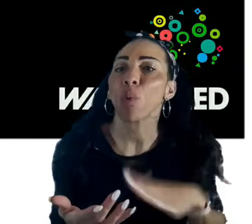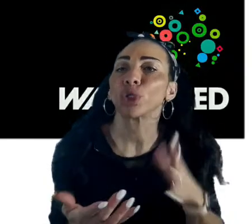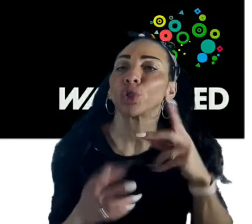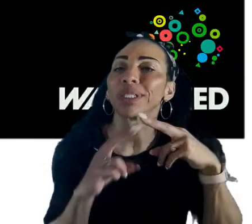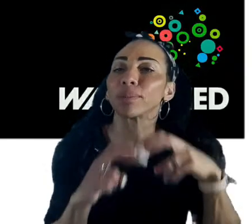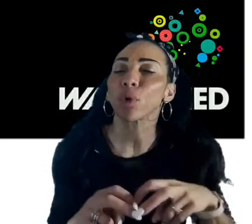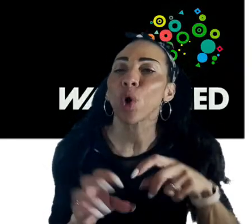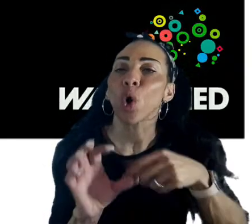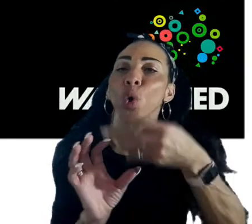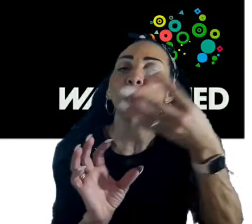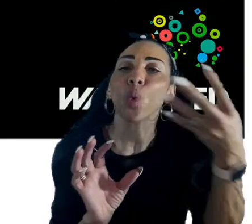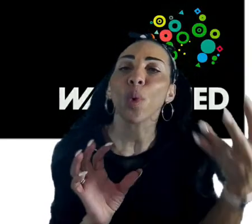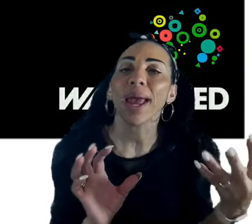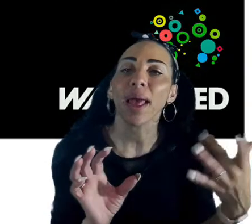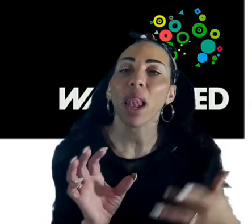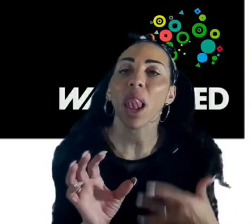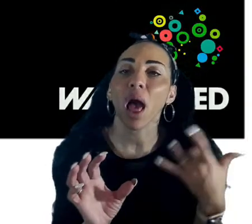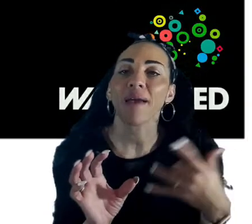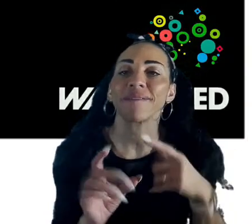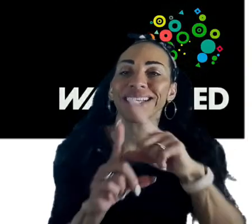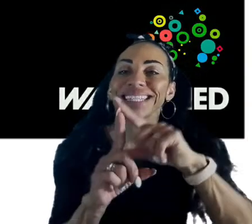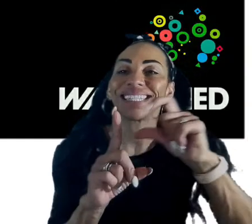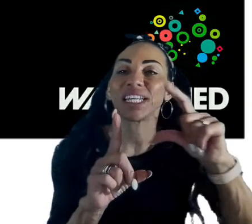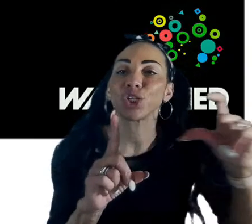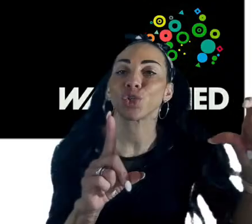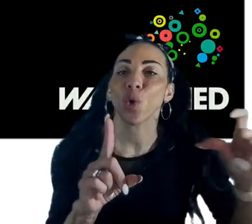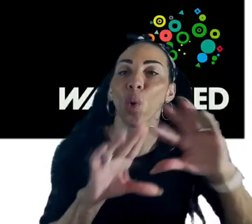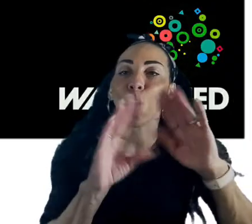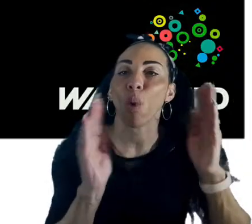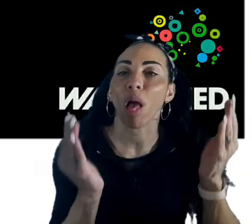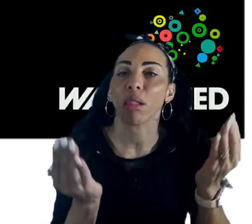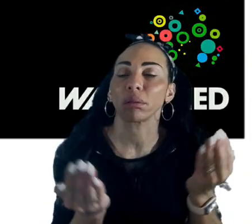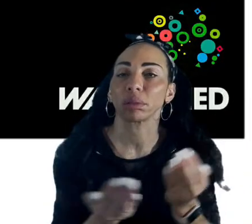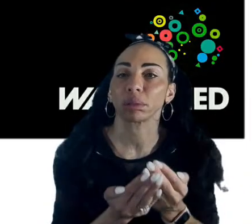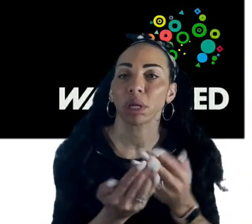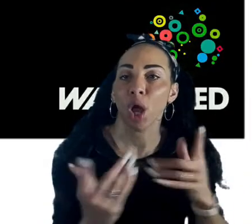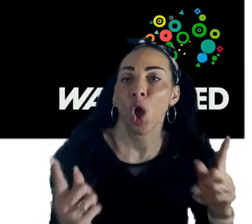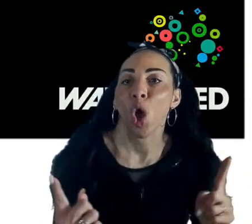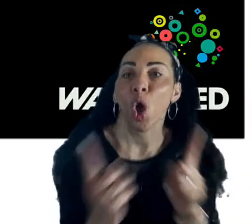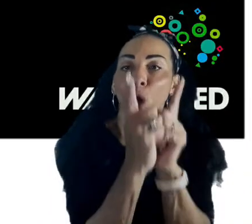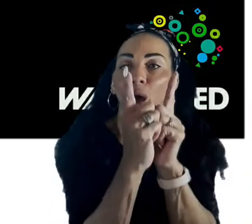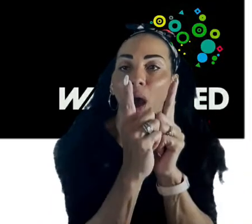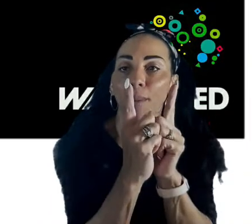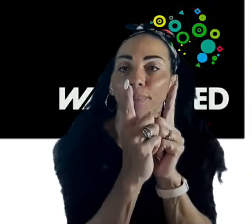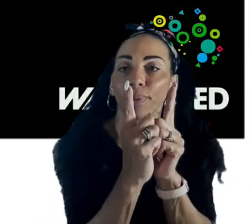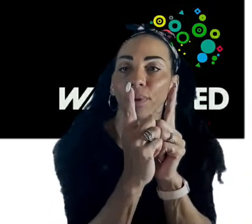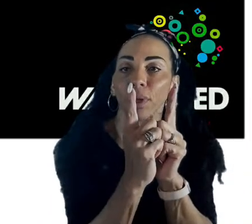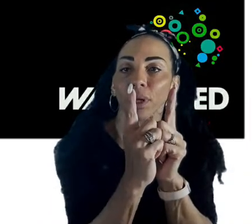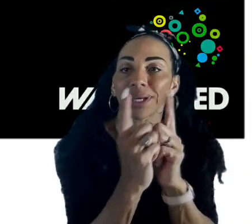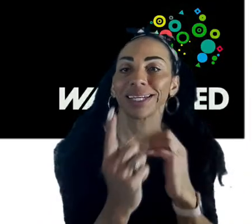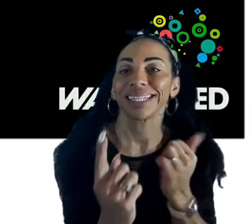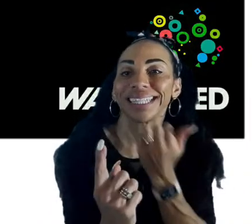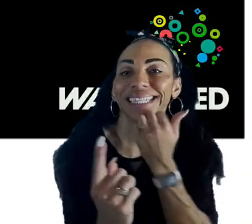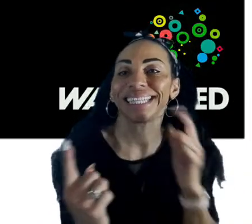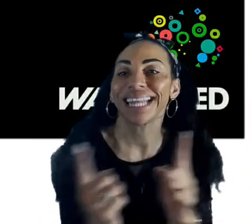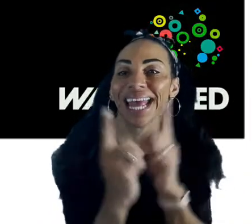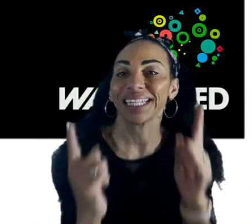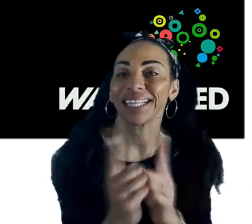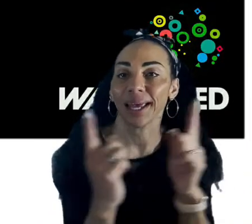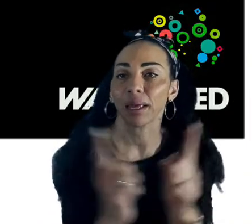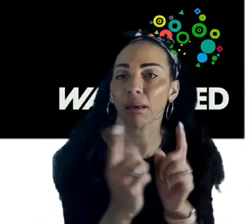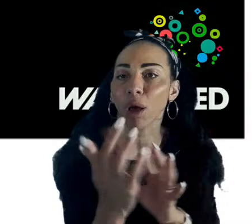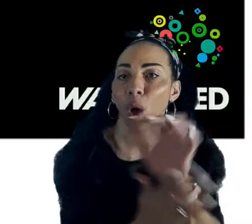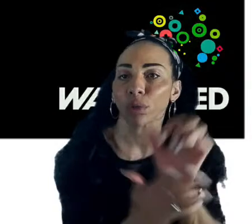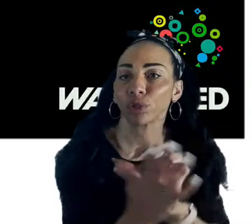in the digital world, explore hookup culture and dating culture, and how that intersects